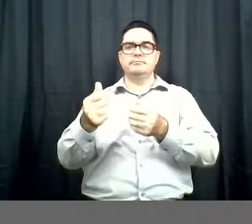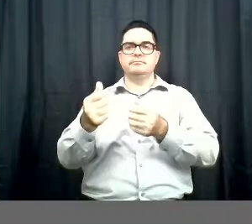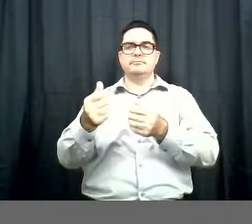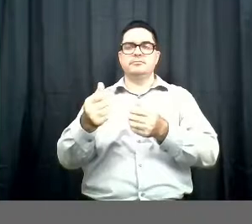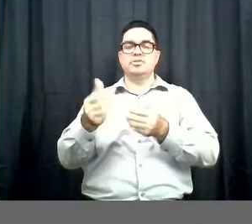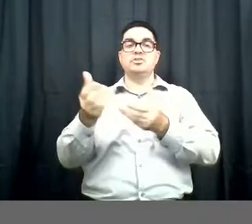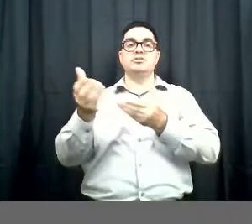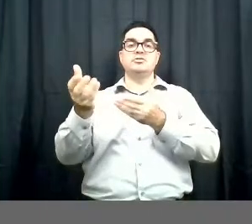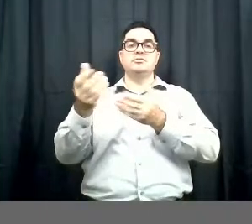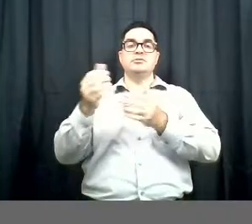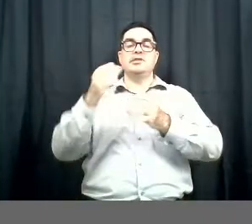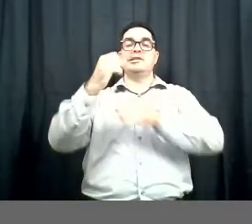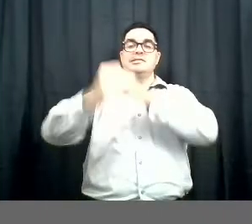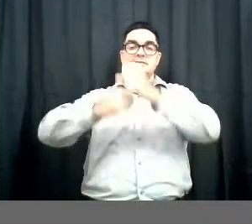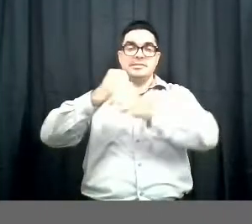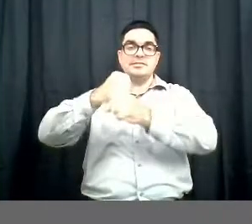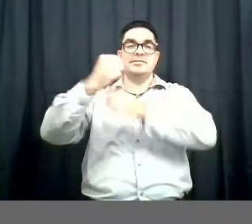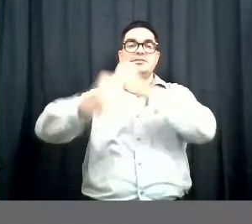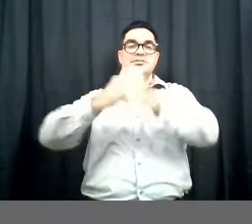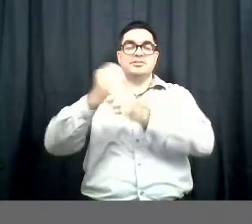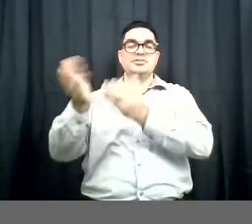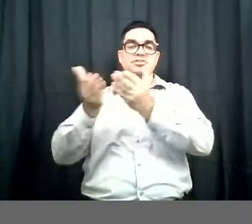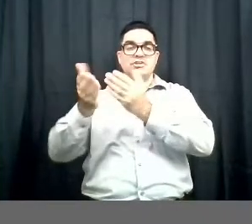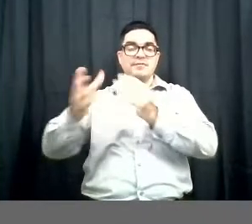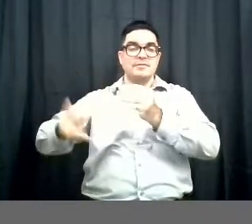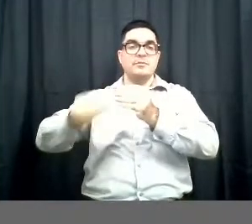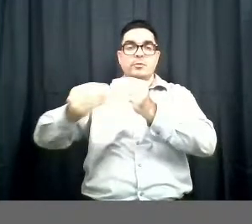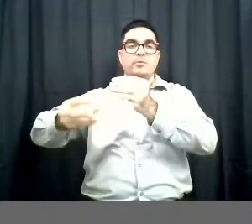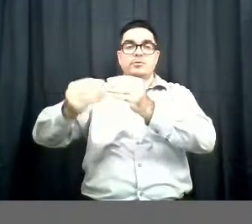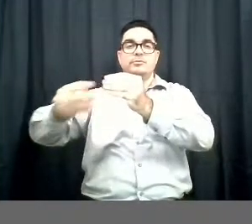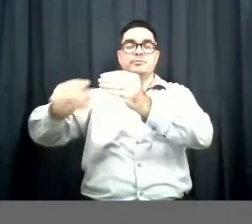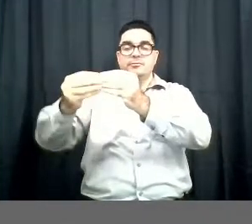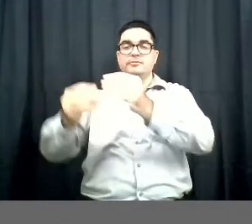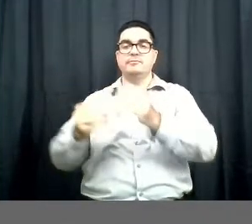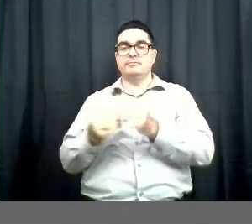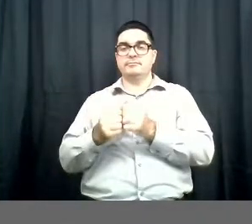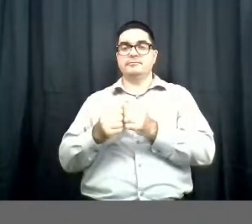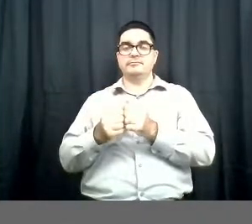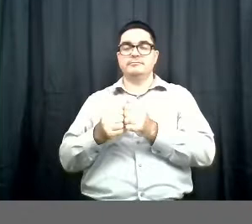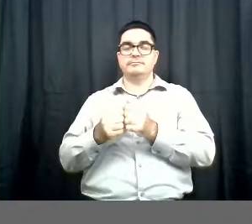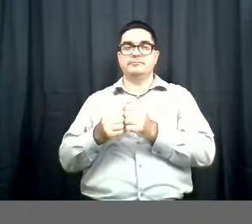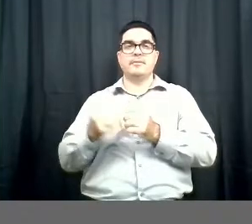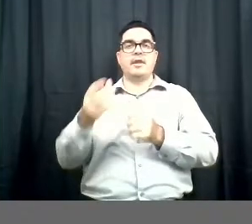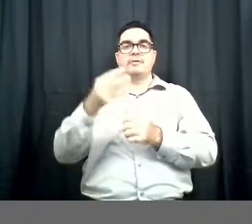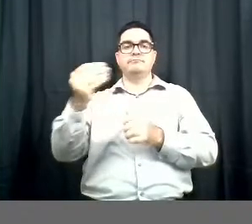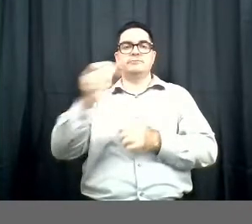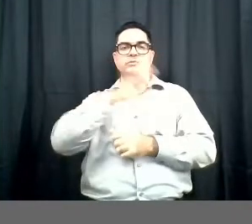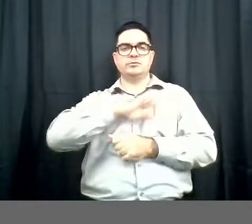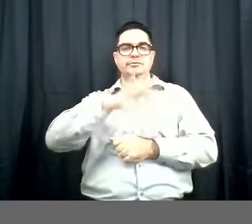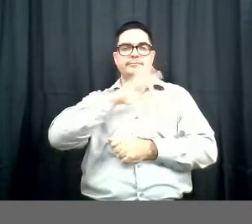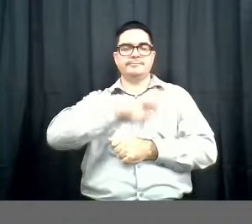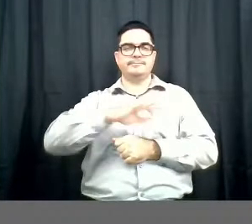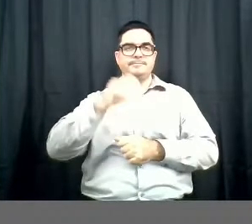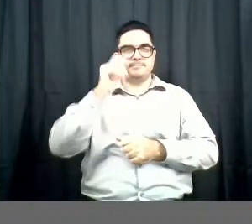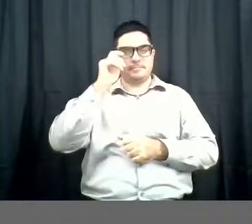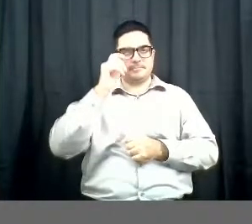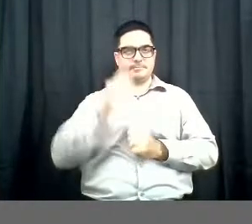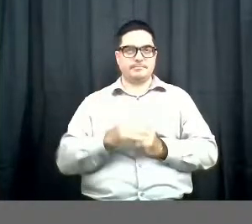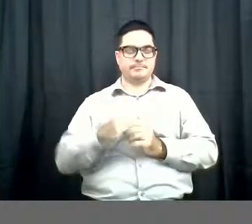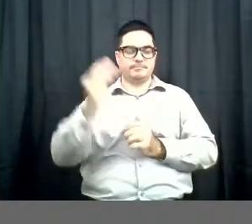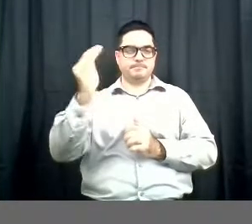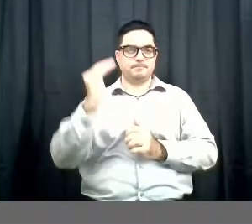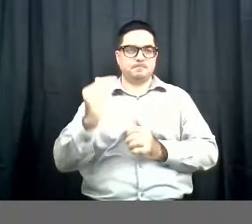service and the associated pension benefits derived from the additional service credits. Turn to the next slide.